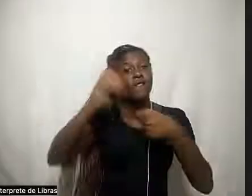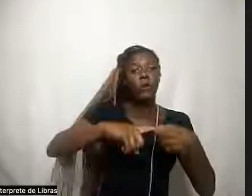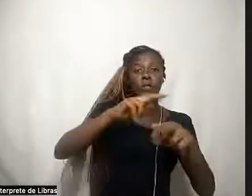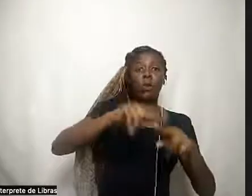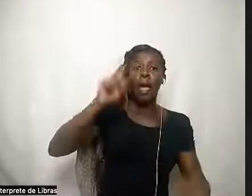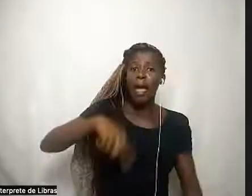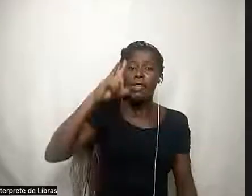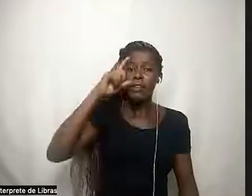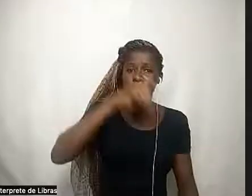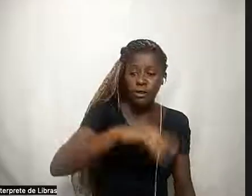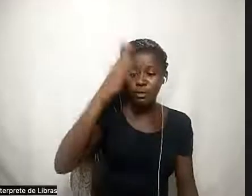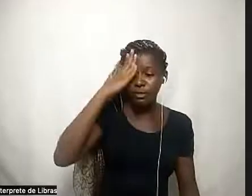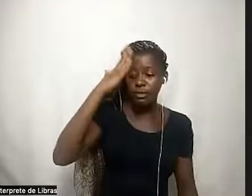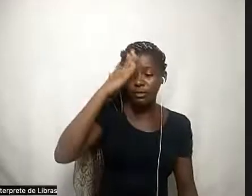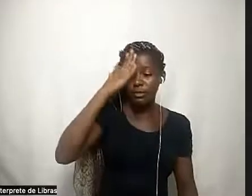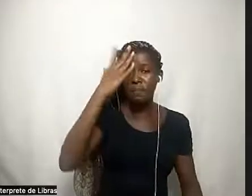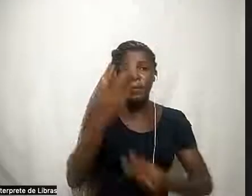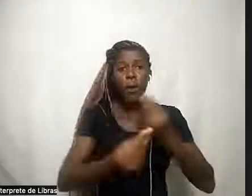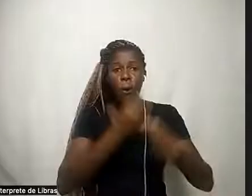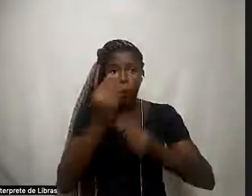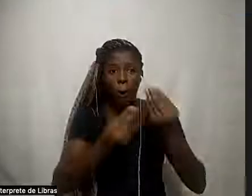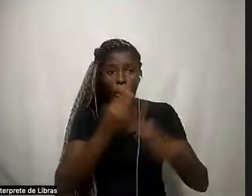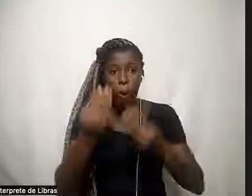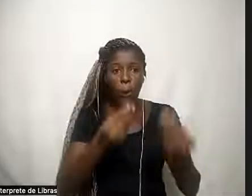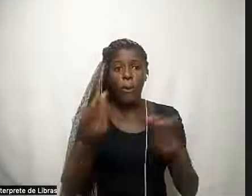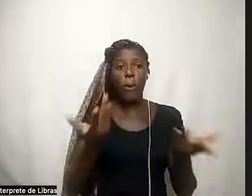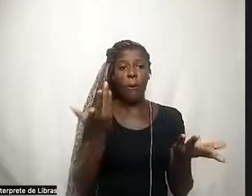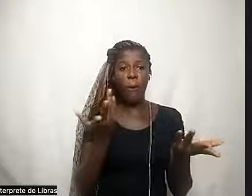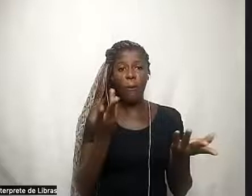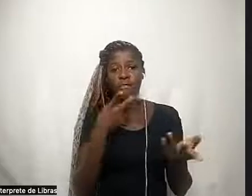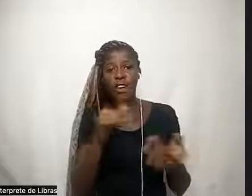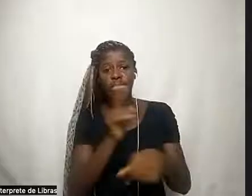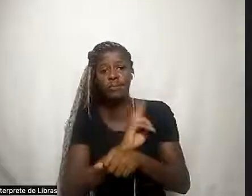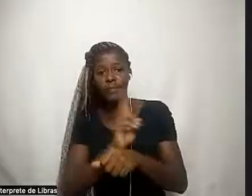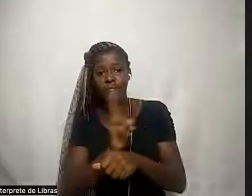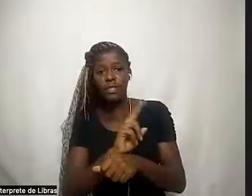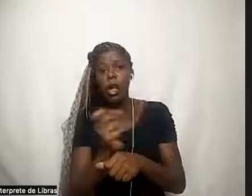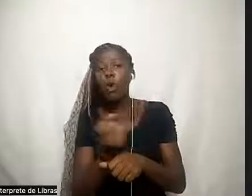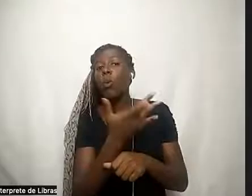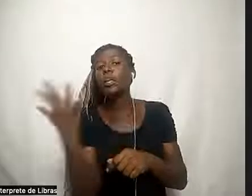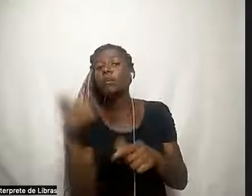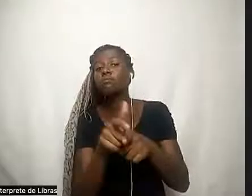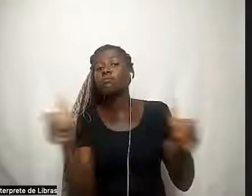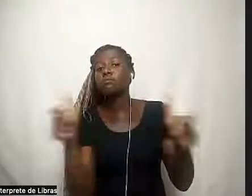define the conservation status that is really that makes sense.